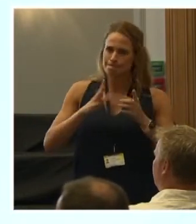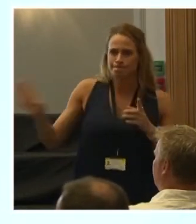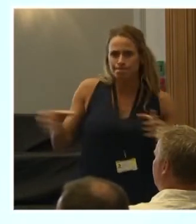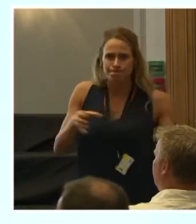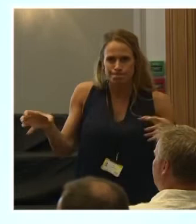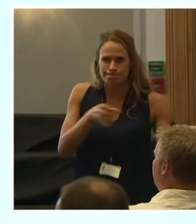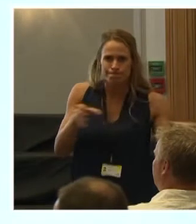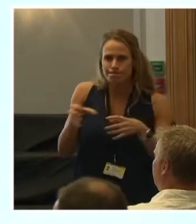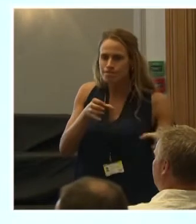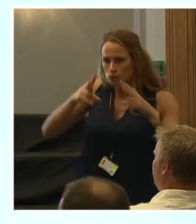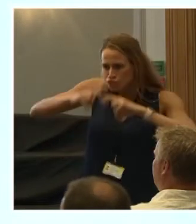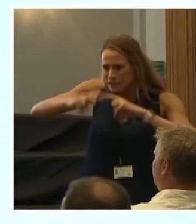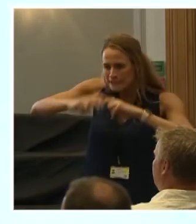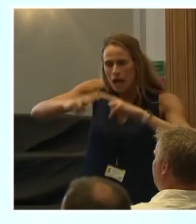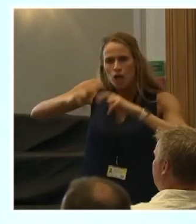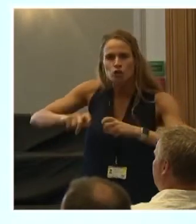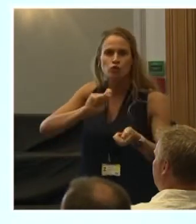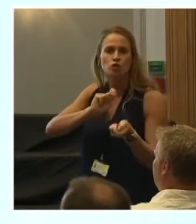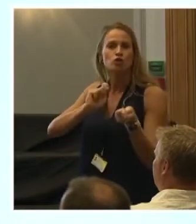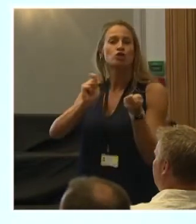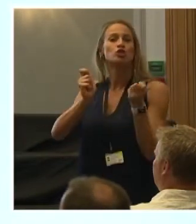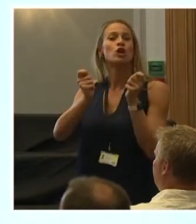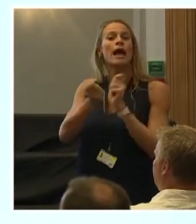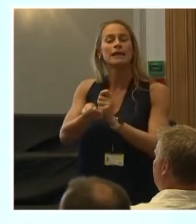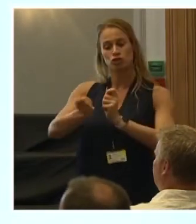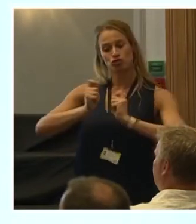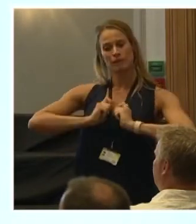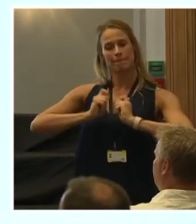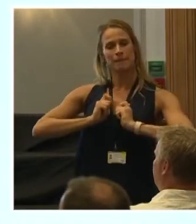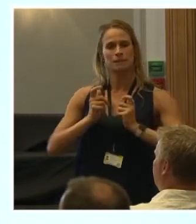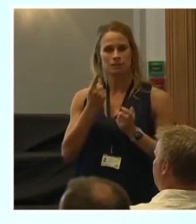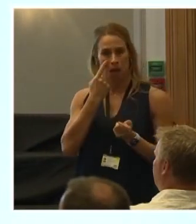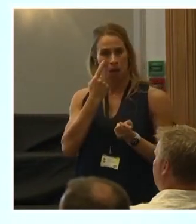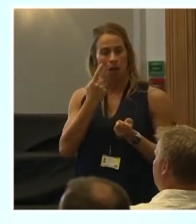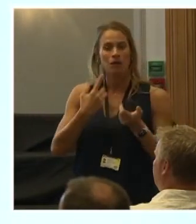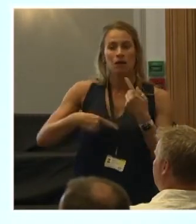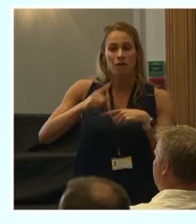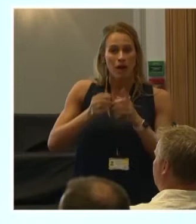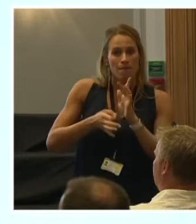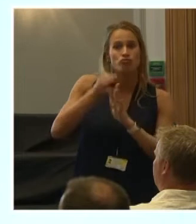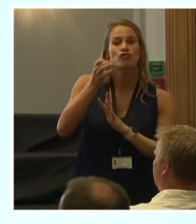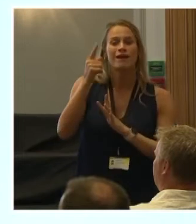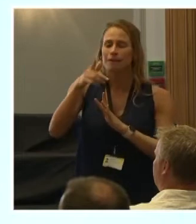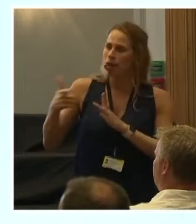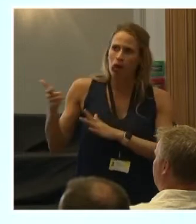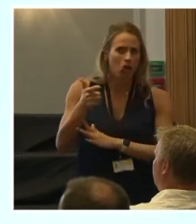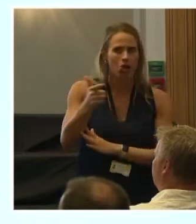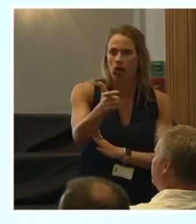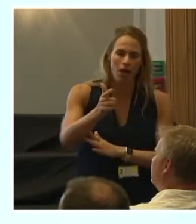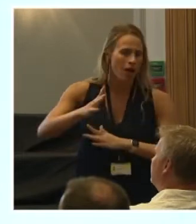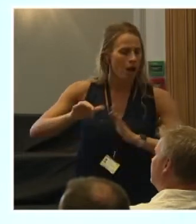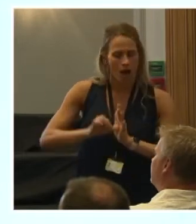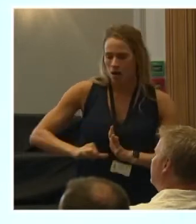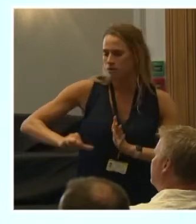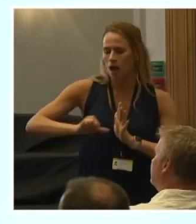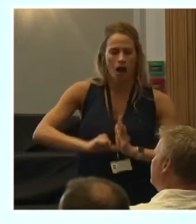for treatments. And it has been a long and winding road with many setbacks and complications that come